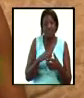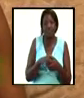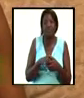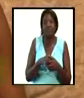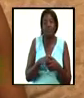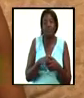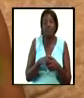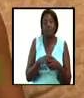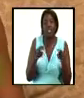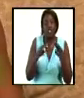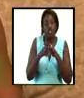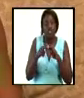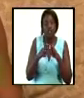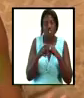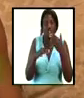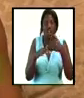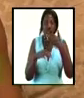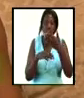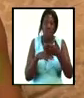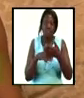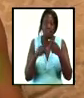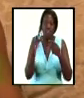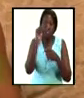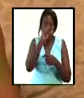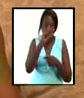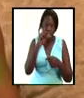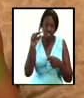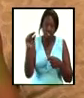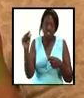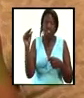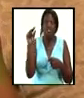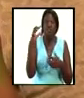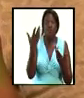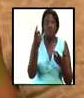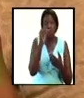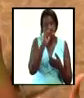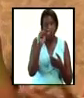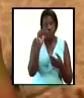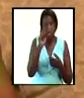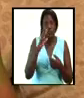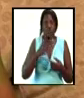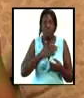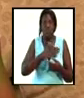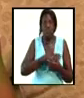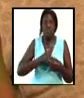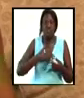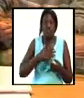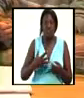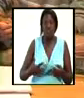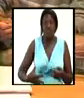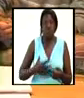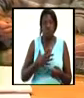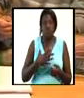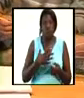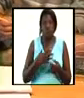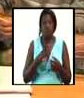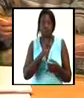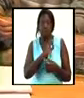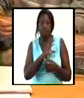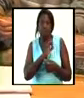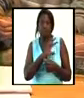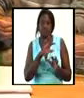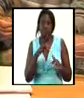and they are also used after sentences, phrases, or words containing emotions such as anger,